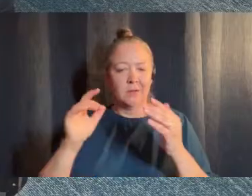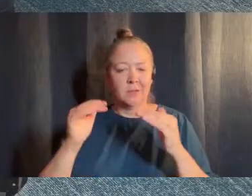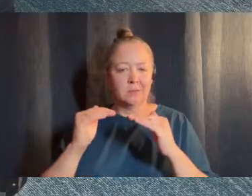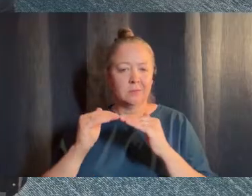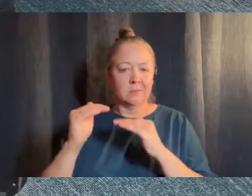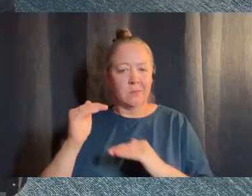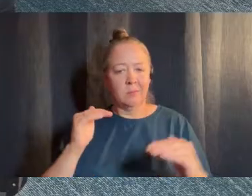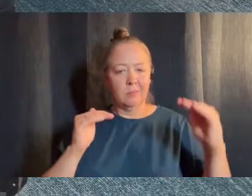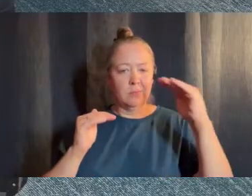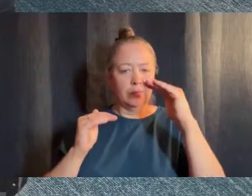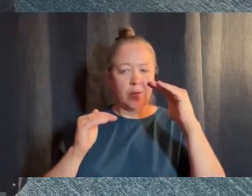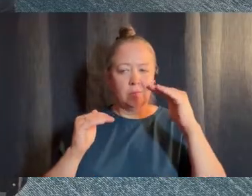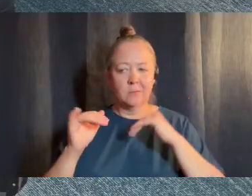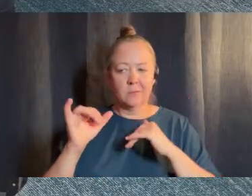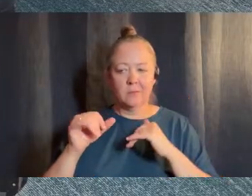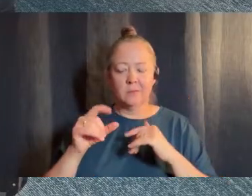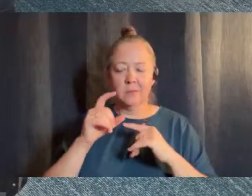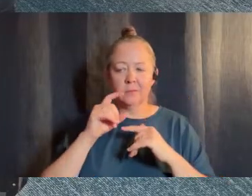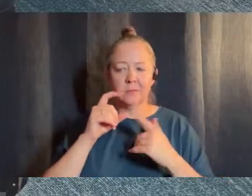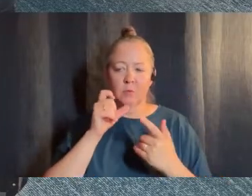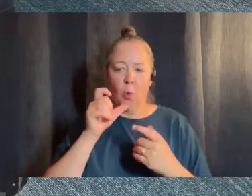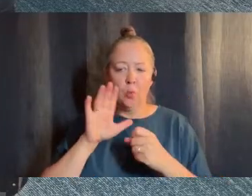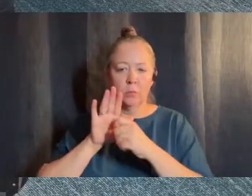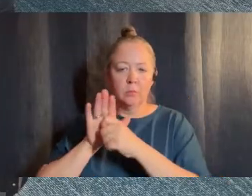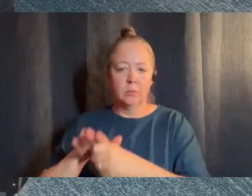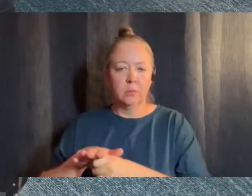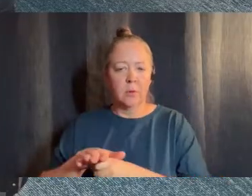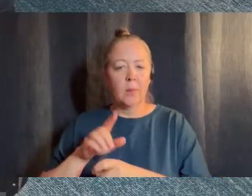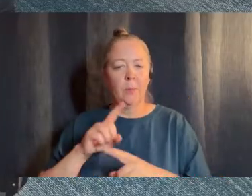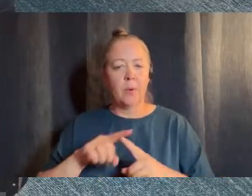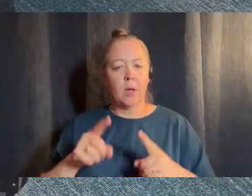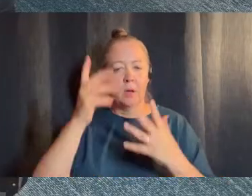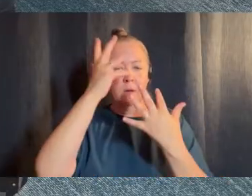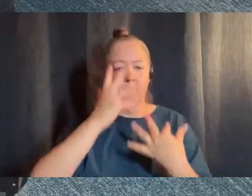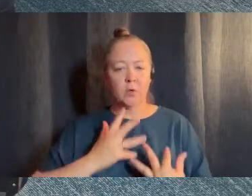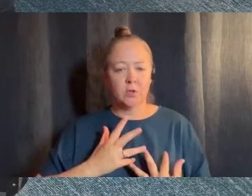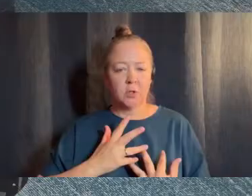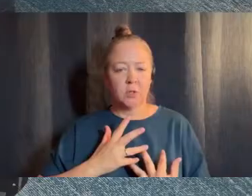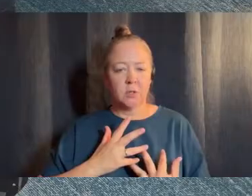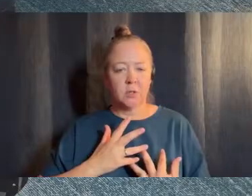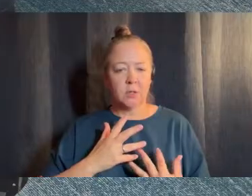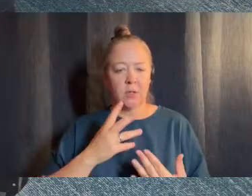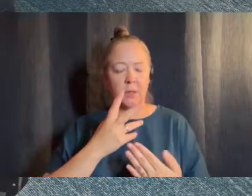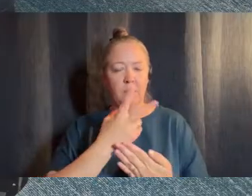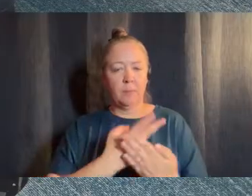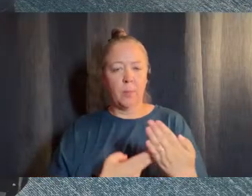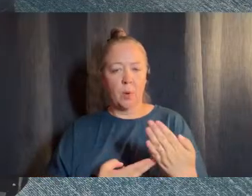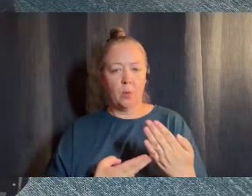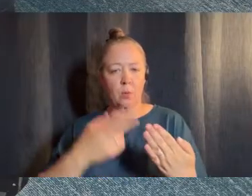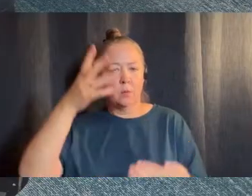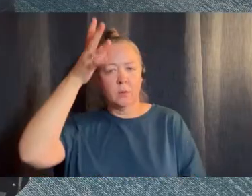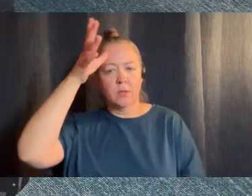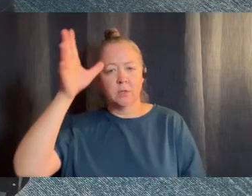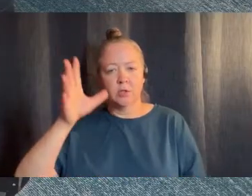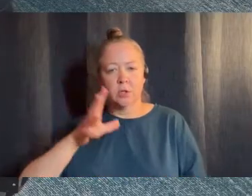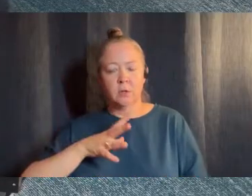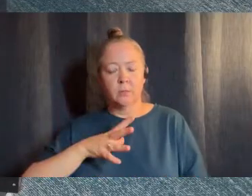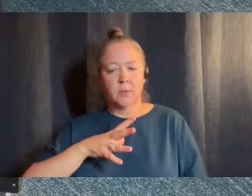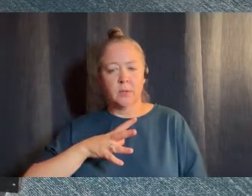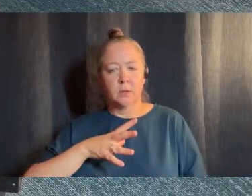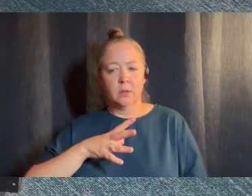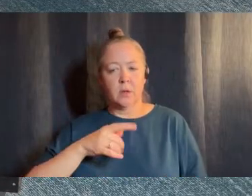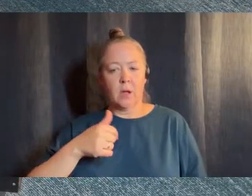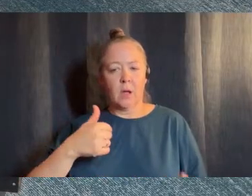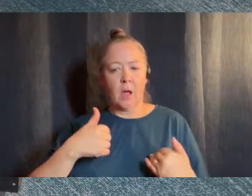gentlemen, who I admire greatly, they took a stand. You can disagree with that stand. You